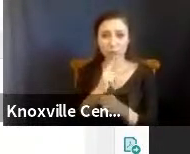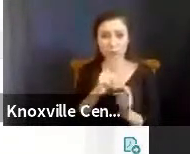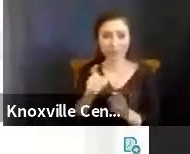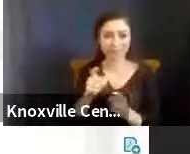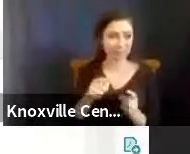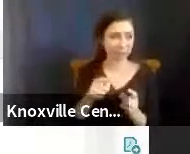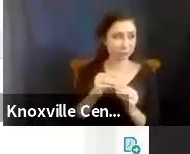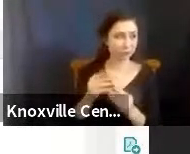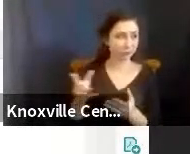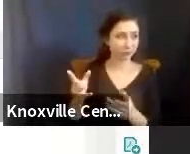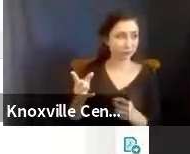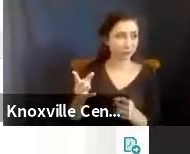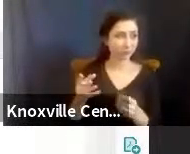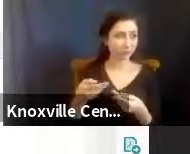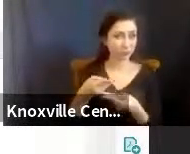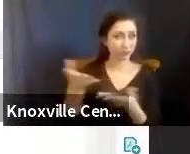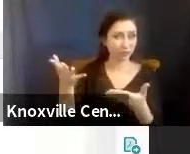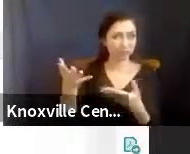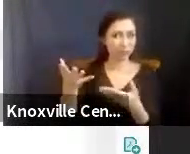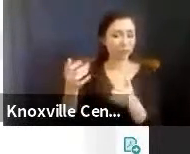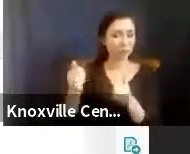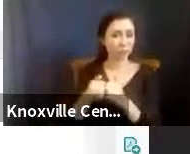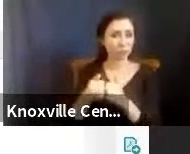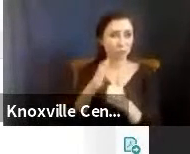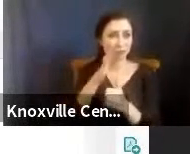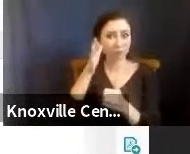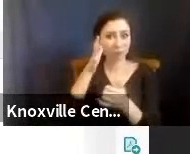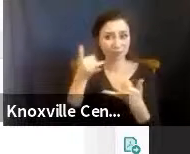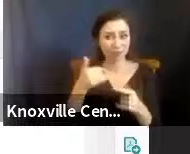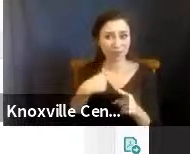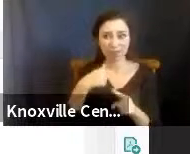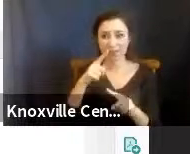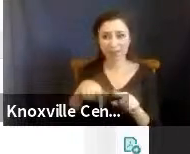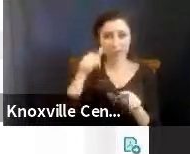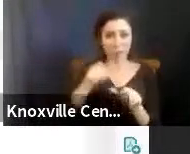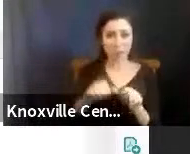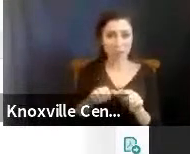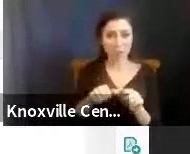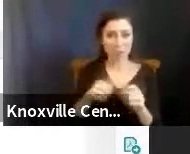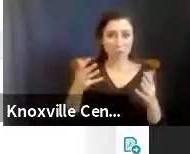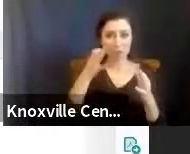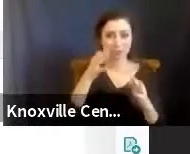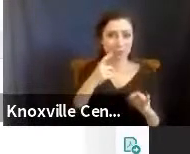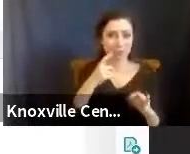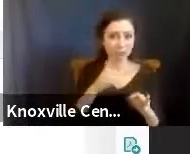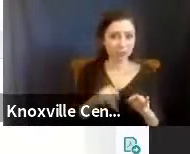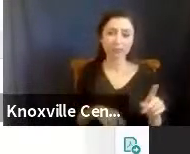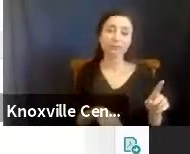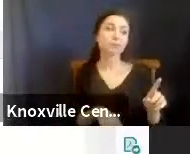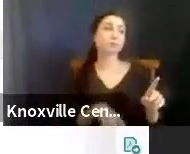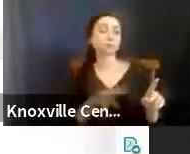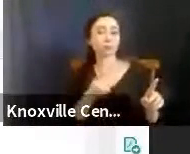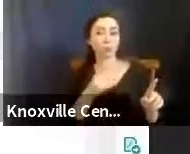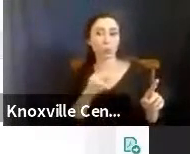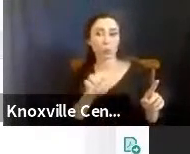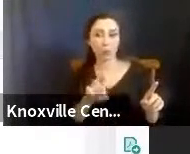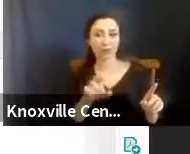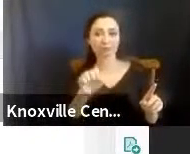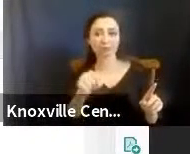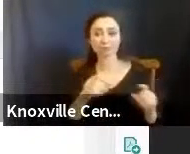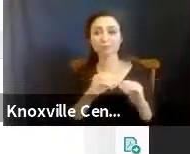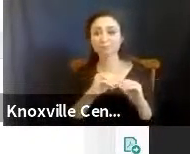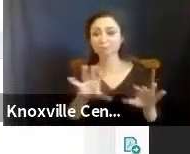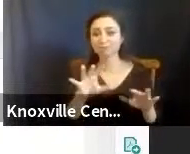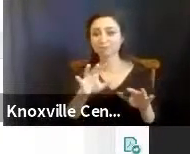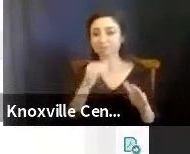that go out with those parents at this time? I can't remember where we landed on that, Ms. Wagner. Yes, we started sending those letters